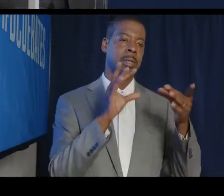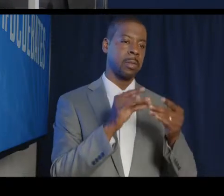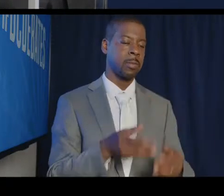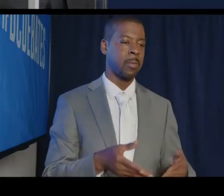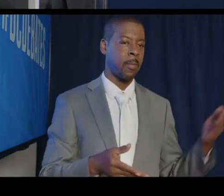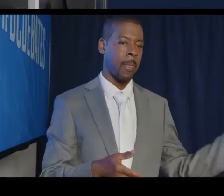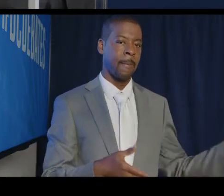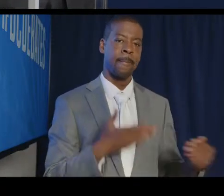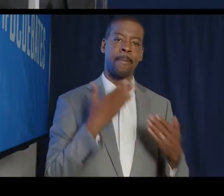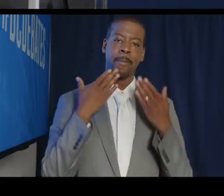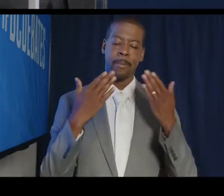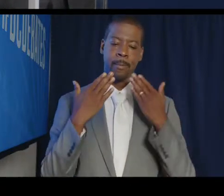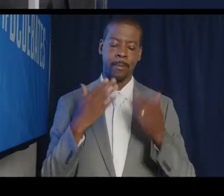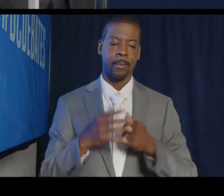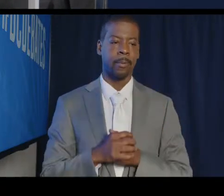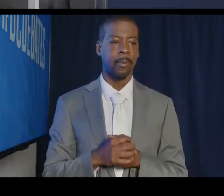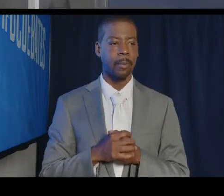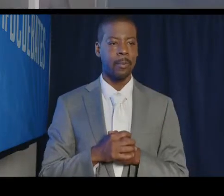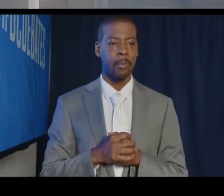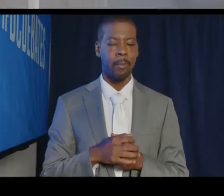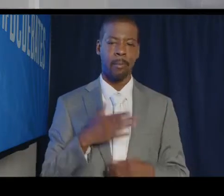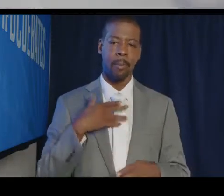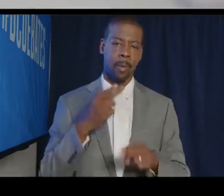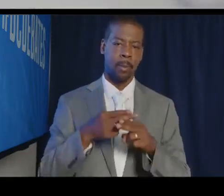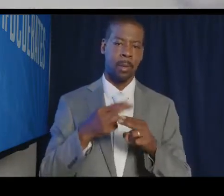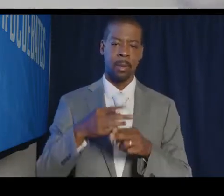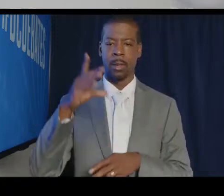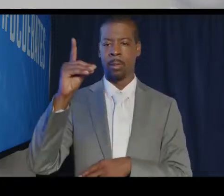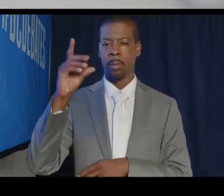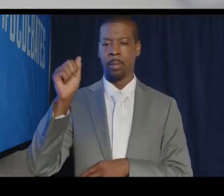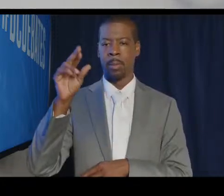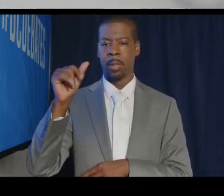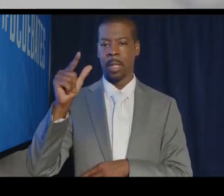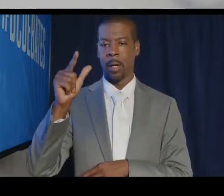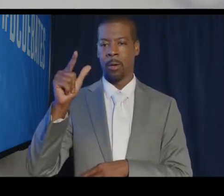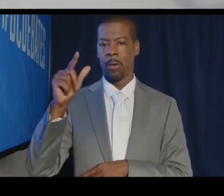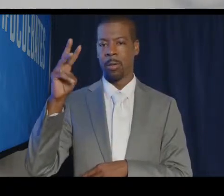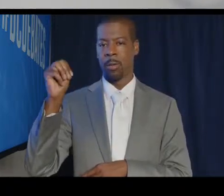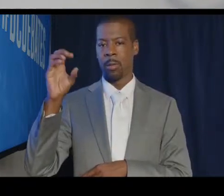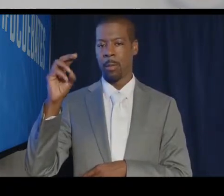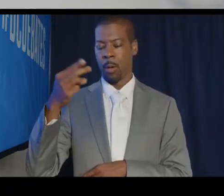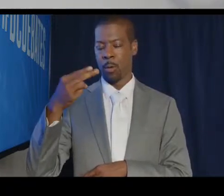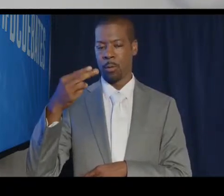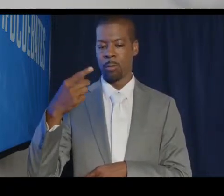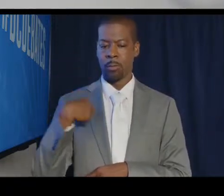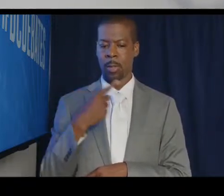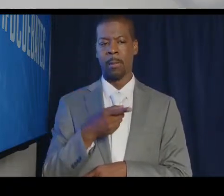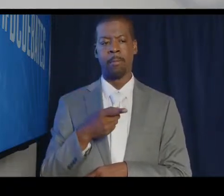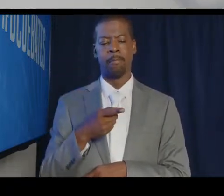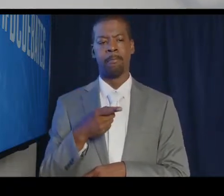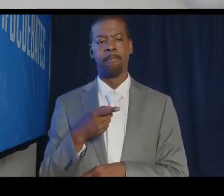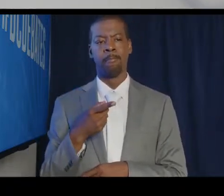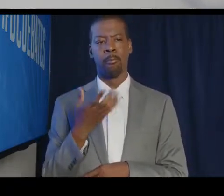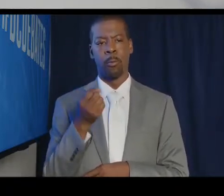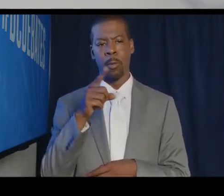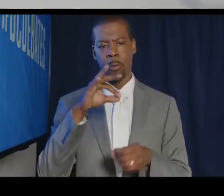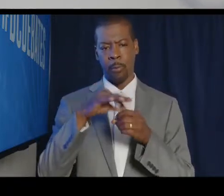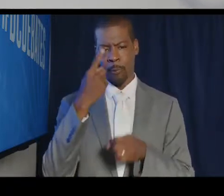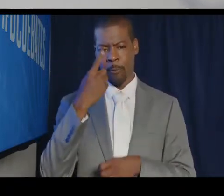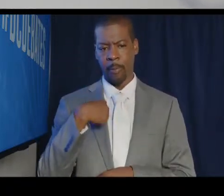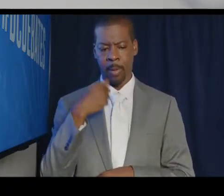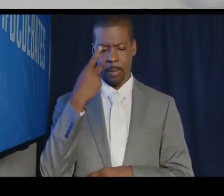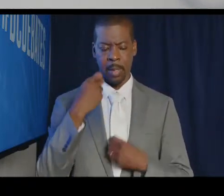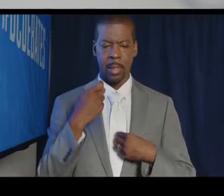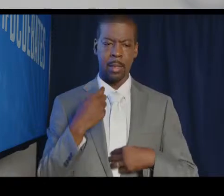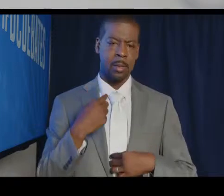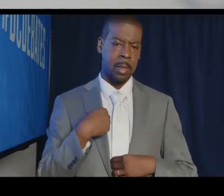Michael. My name is Darryl Moch, and I'm running for City Council at large. I'm running because I believe that it is time for us